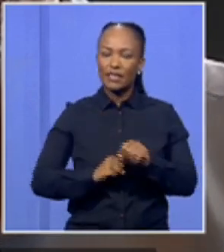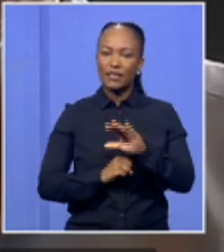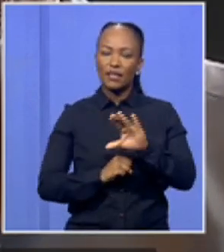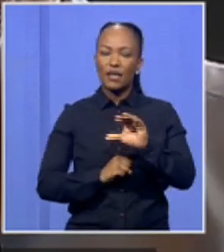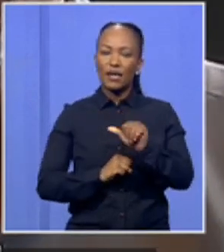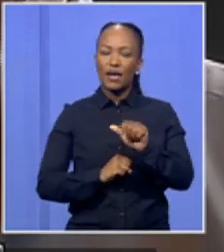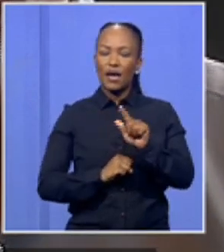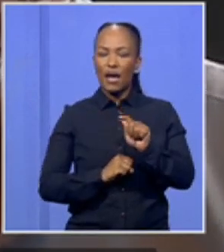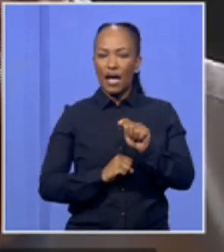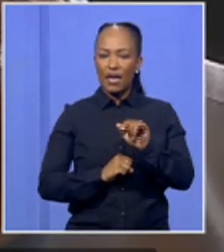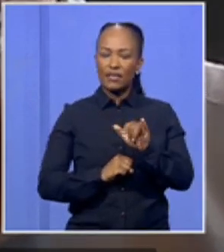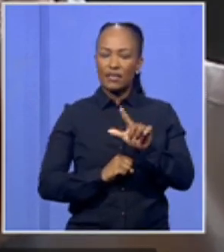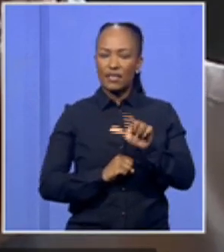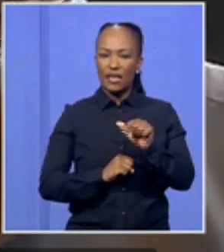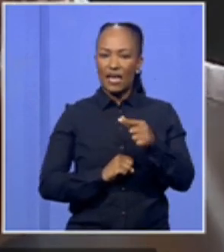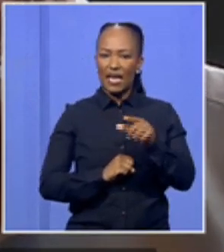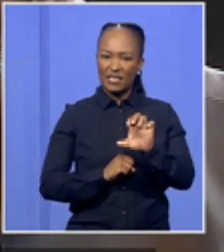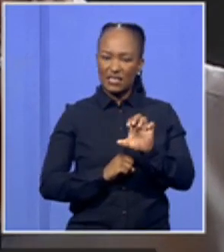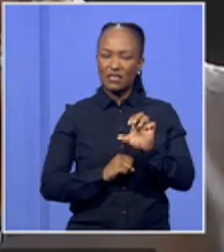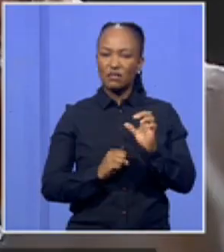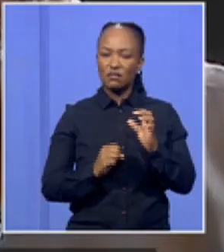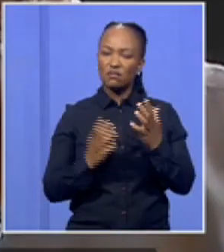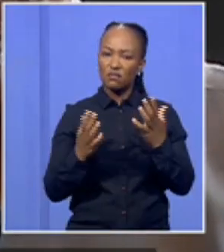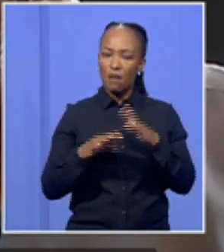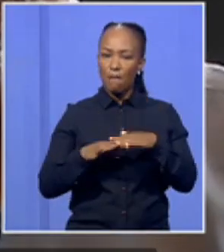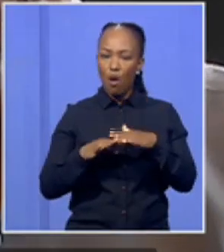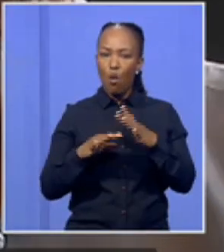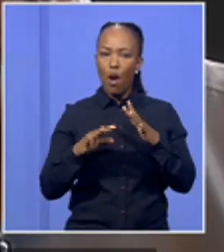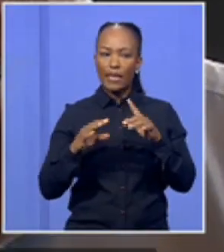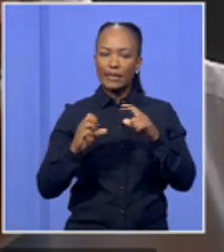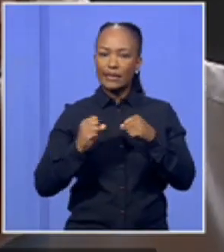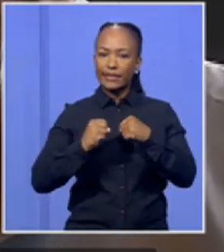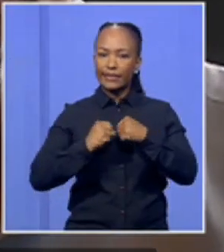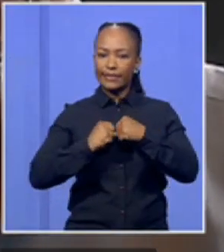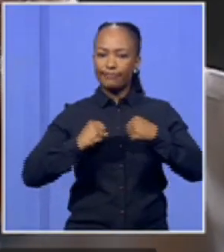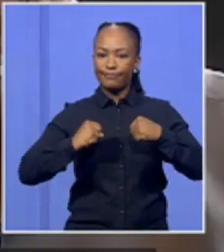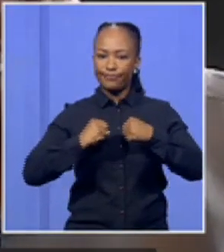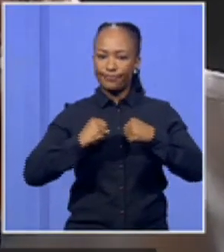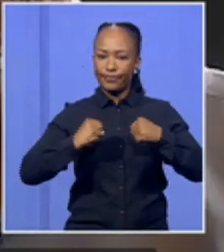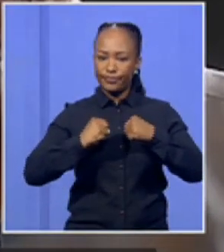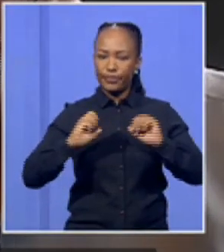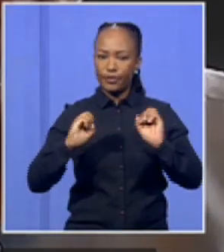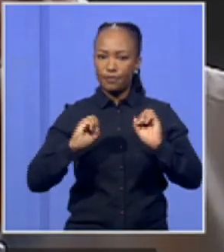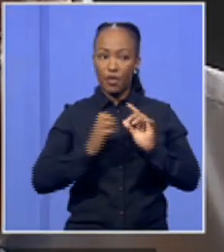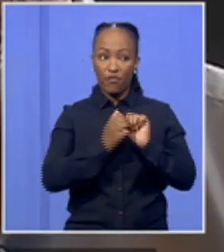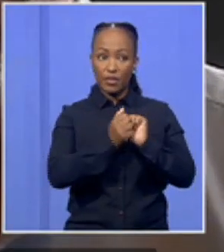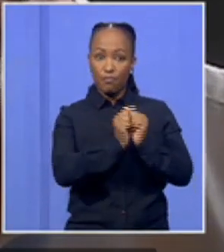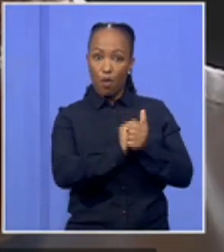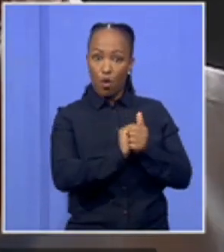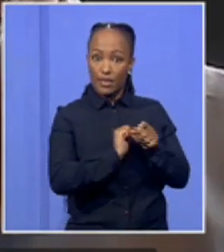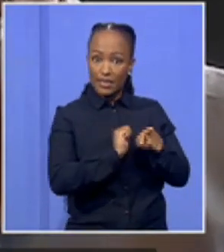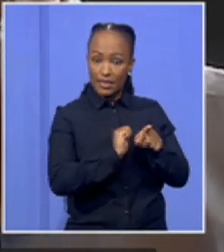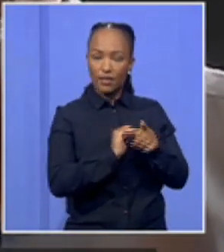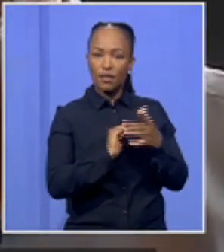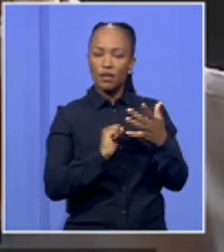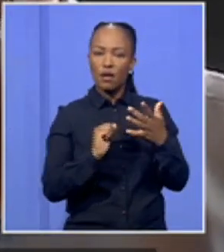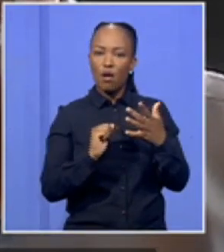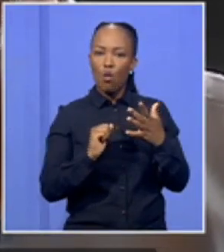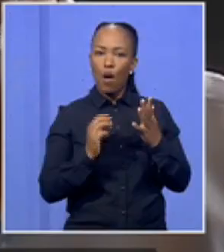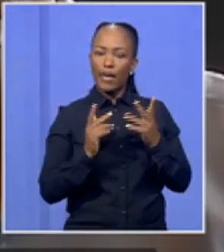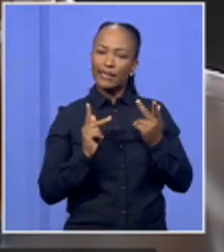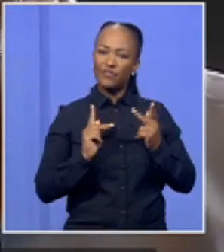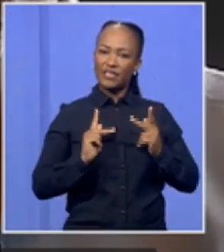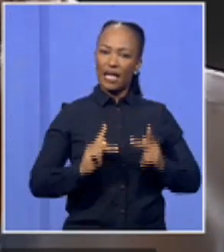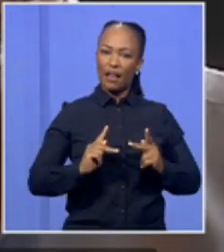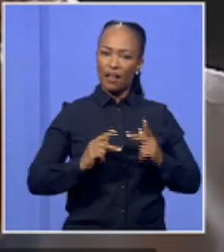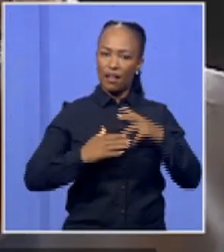in frictionless movements. And when doing sports, you apply mechanical forces in these joints,